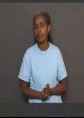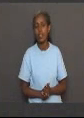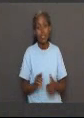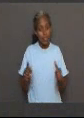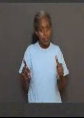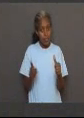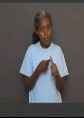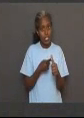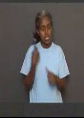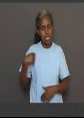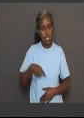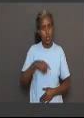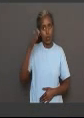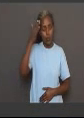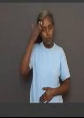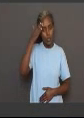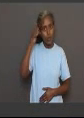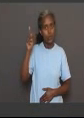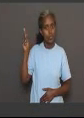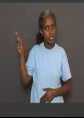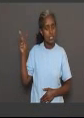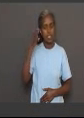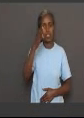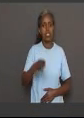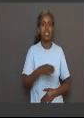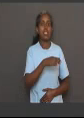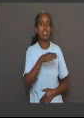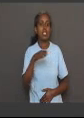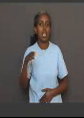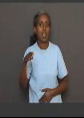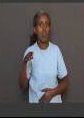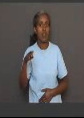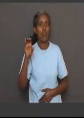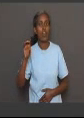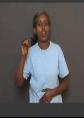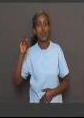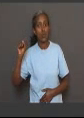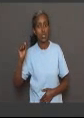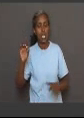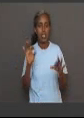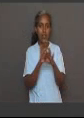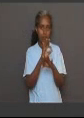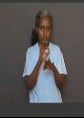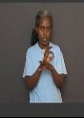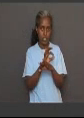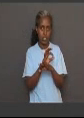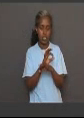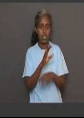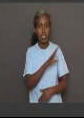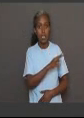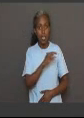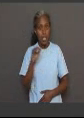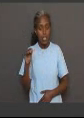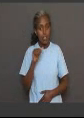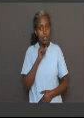Firstly, we know that this is a graph of the cosine function and